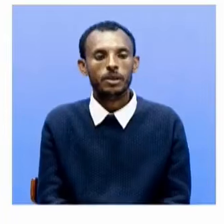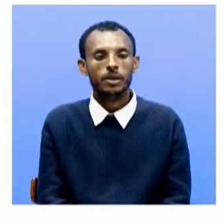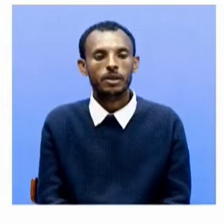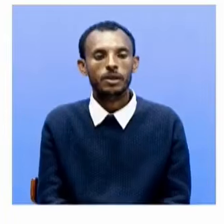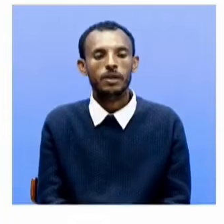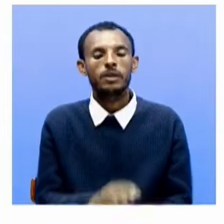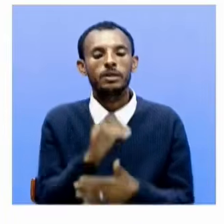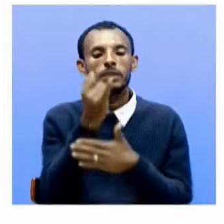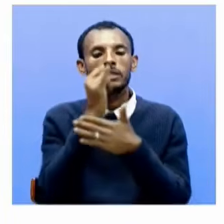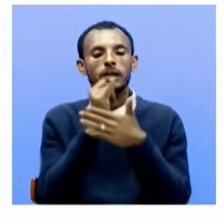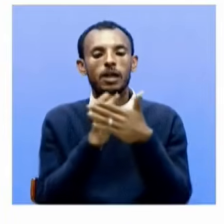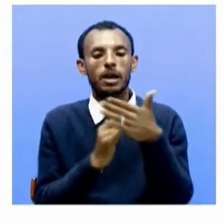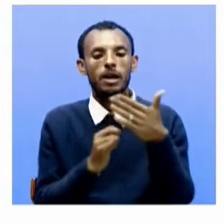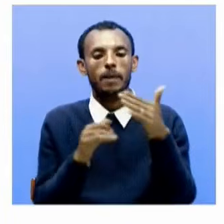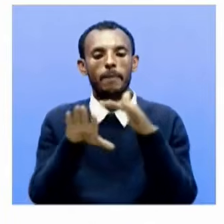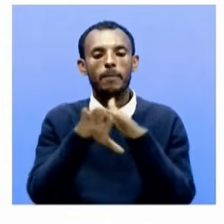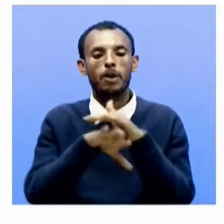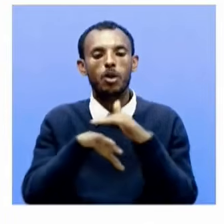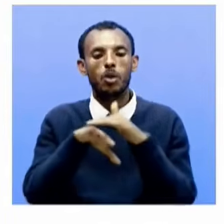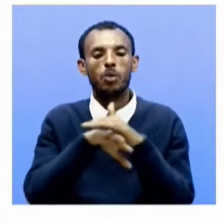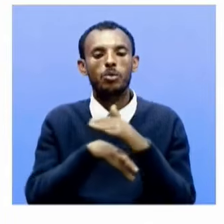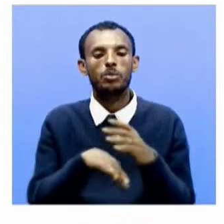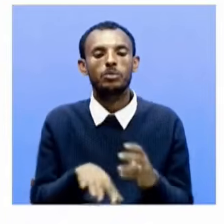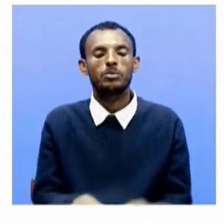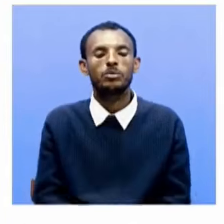the diagram shown below.